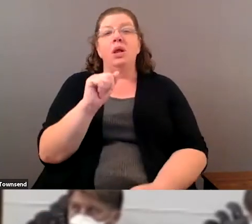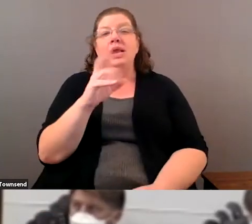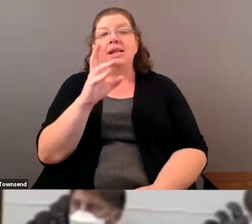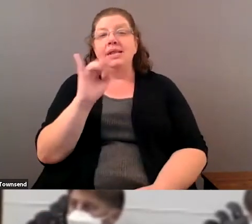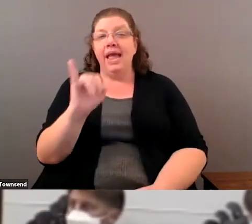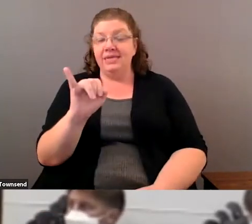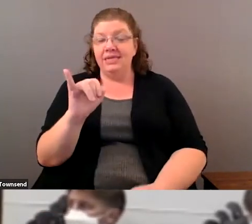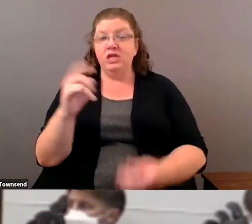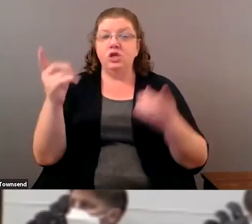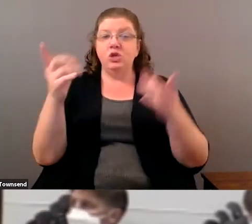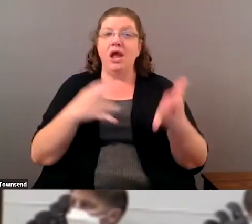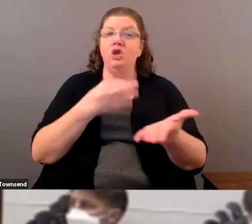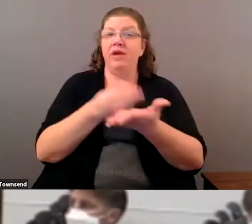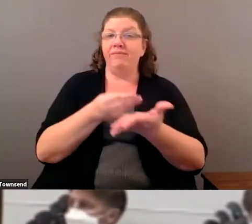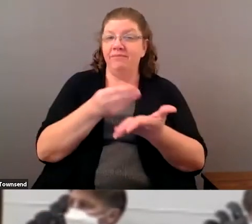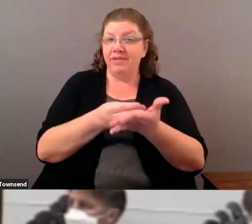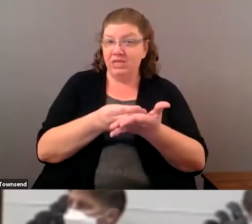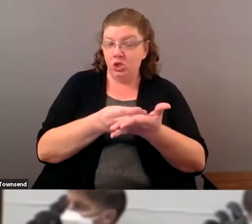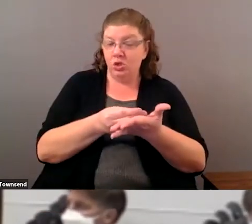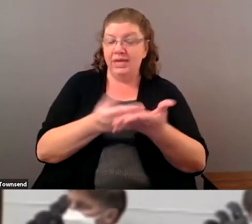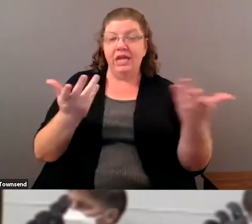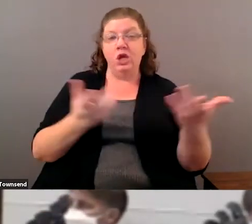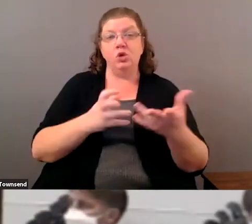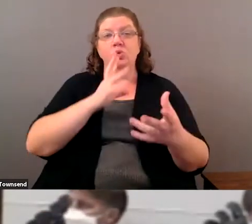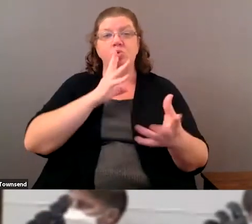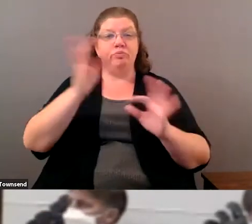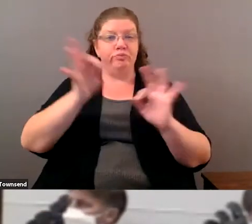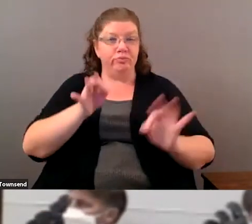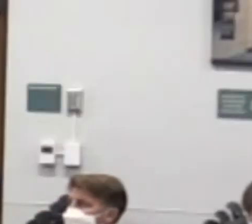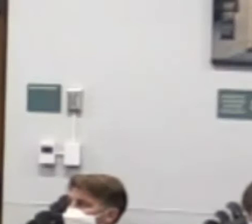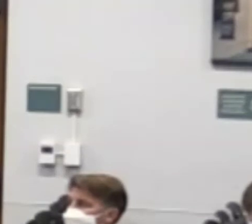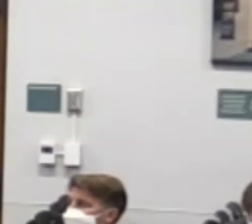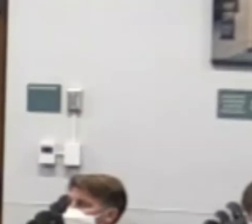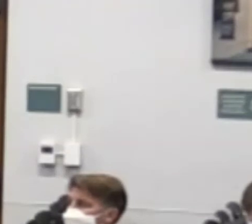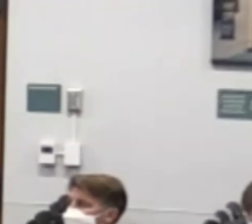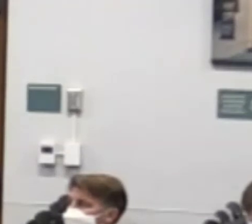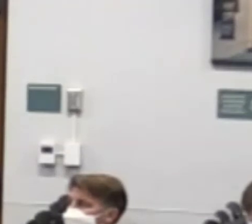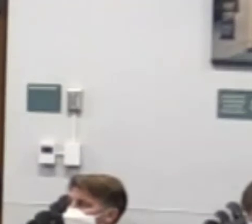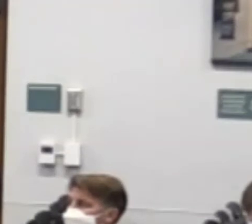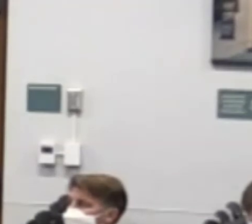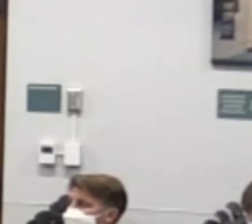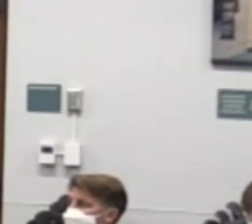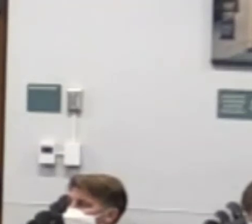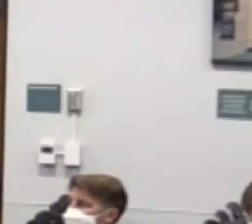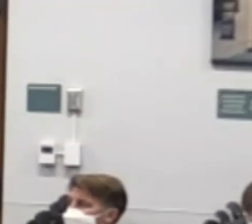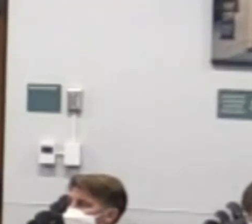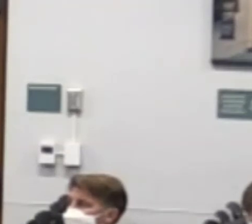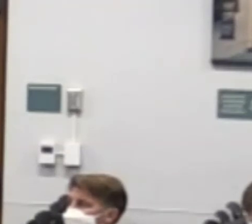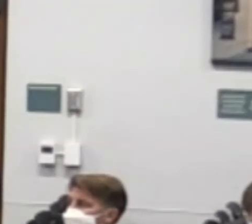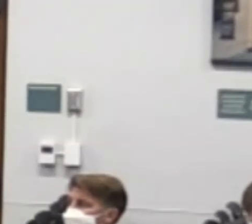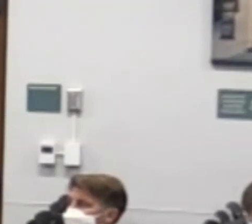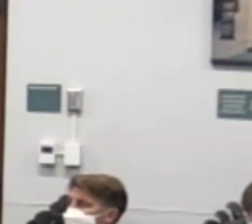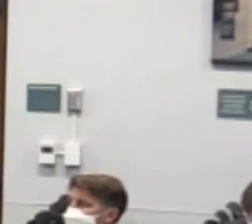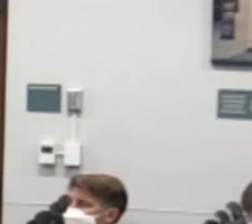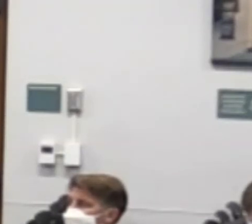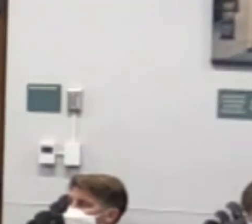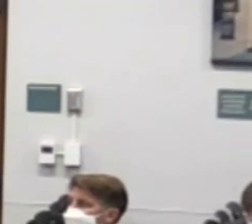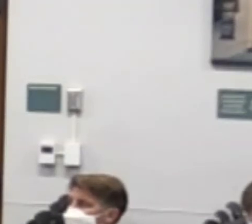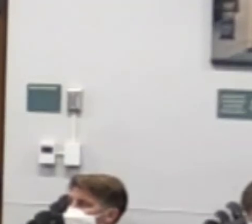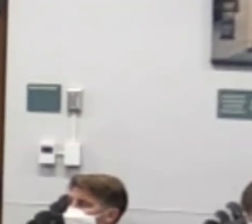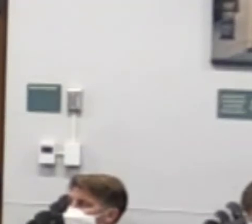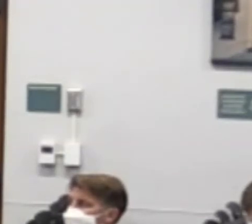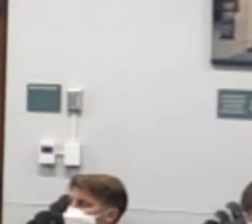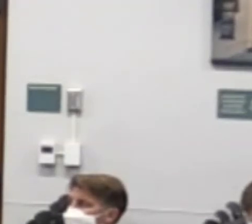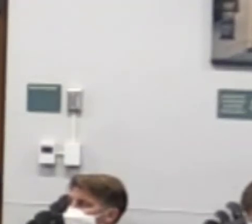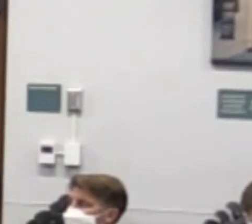Director of Fiscal, to speak a little more about this. So we also included a graph to kind